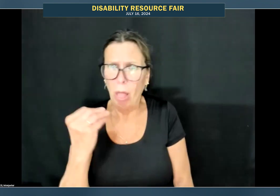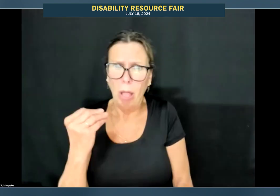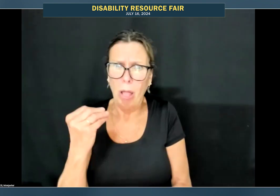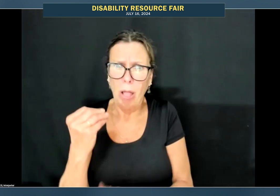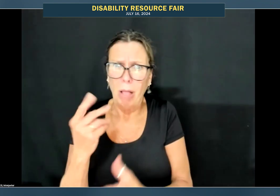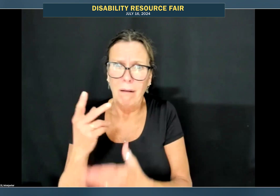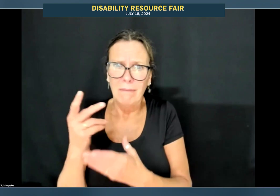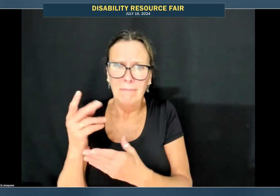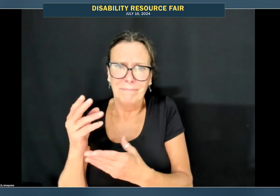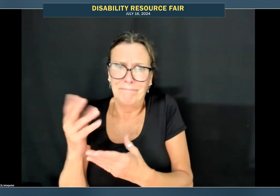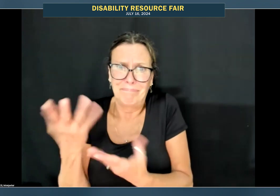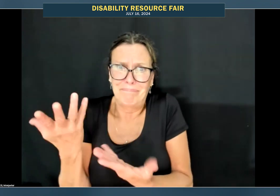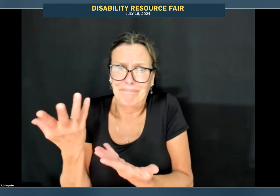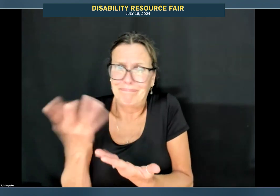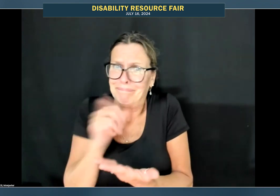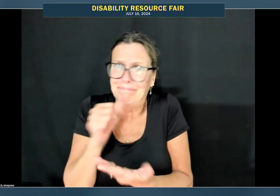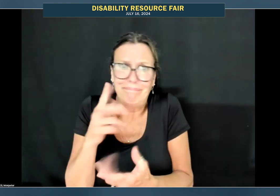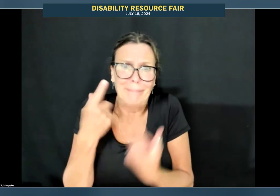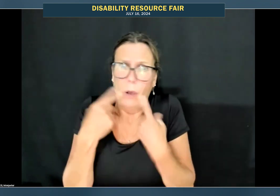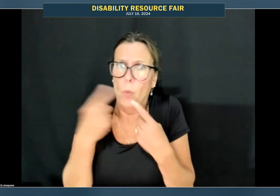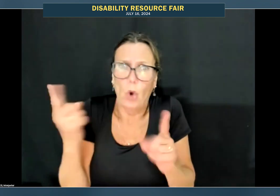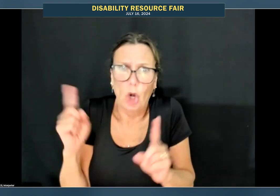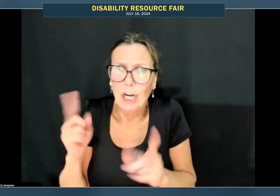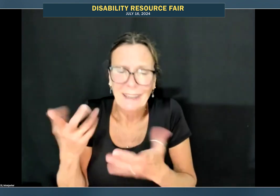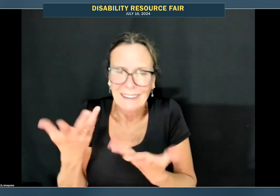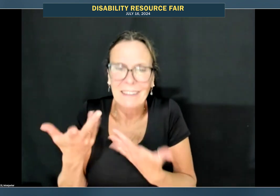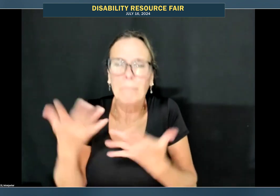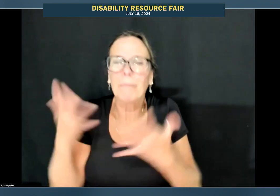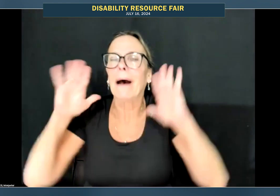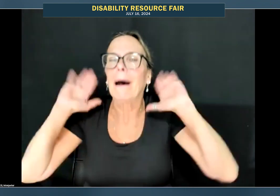But we digress, but we still move on.